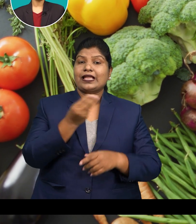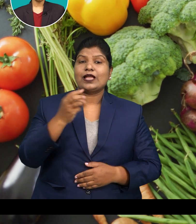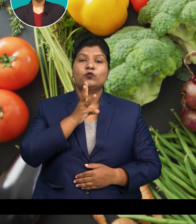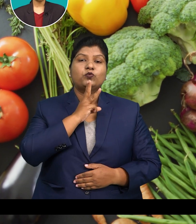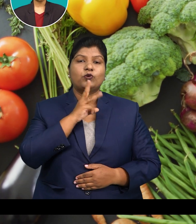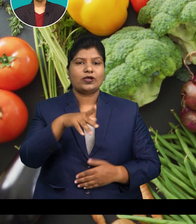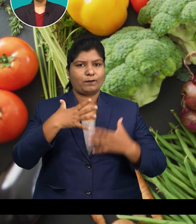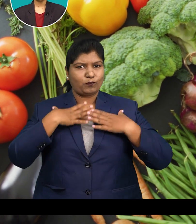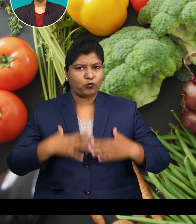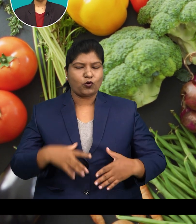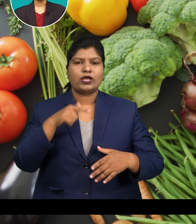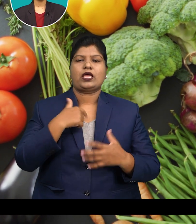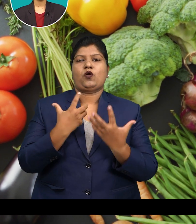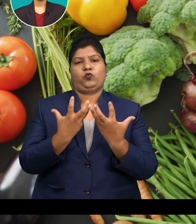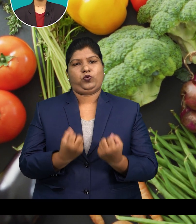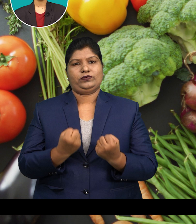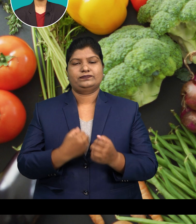our body.